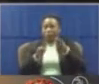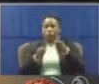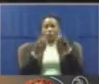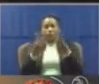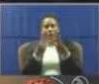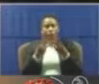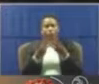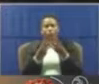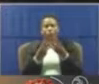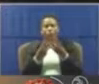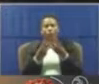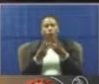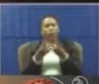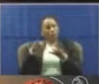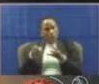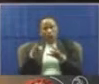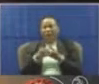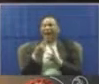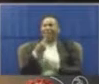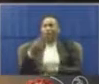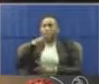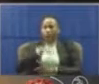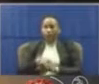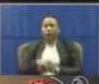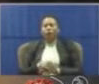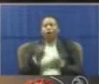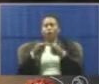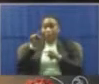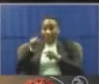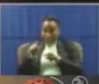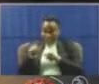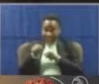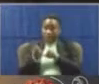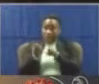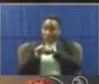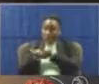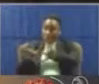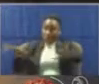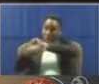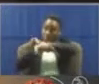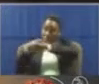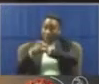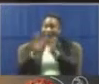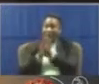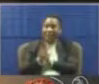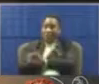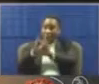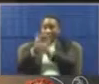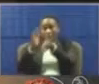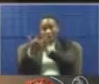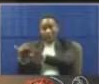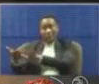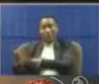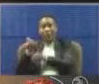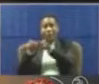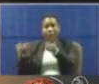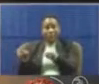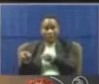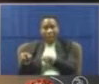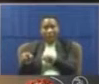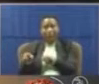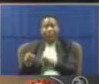held responsible for this widespread wanton destruction and tragic loss of lives. And taxpayers are yet again having